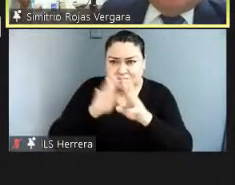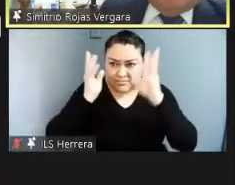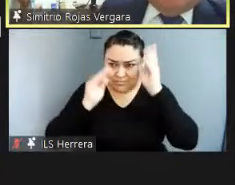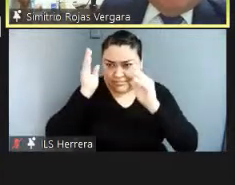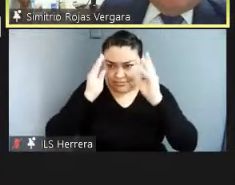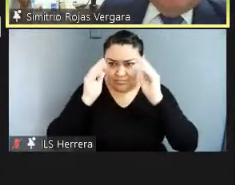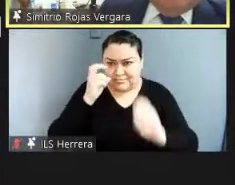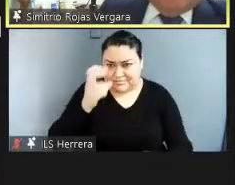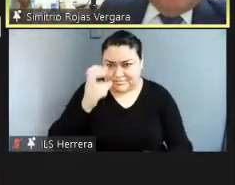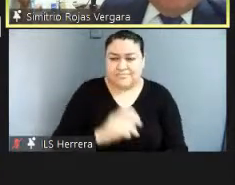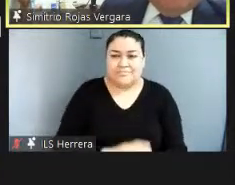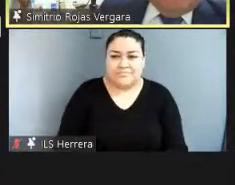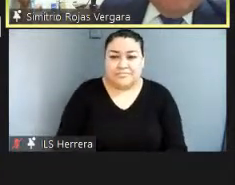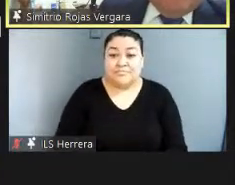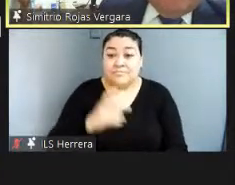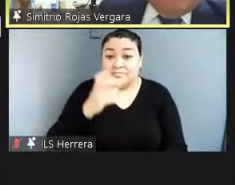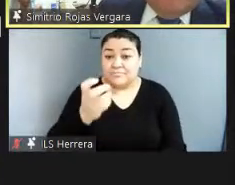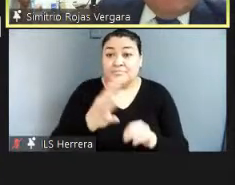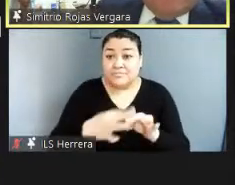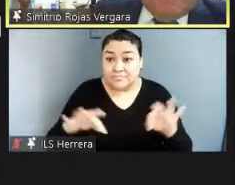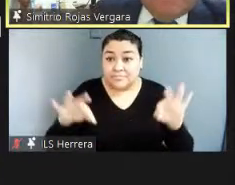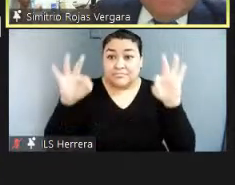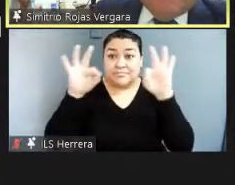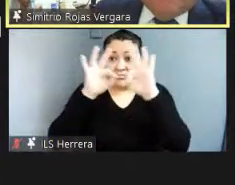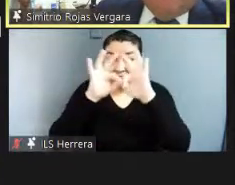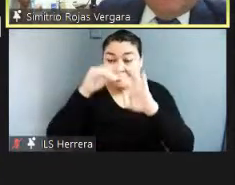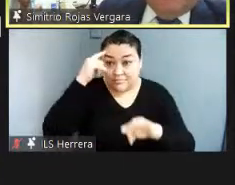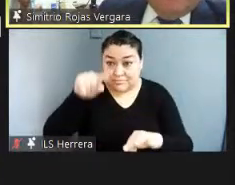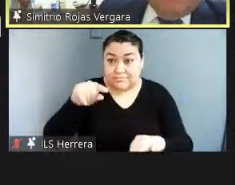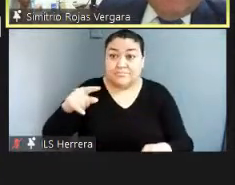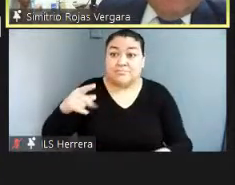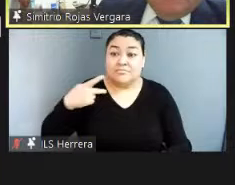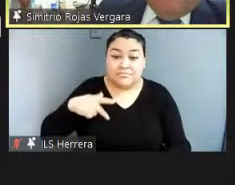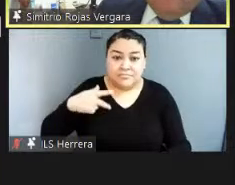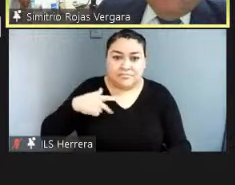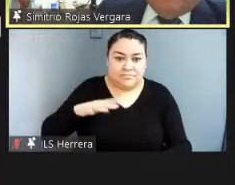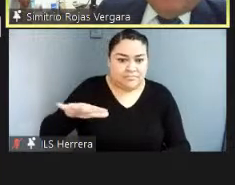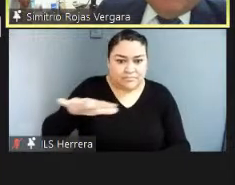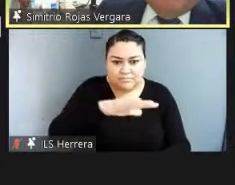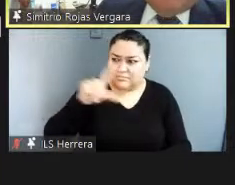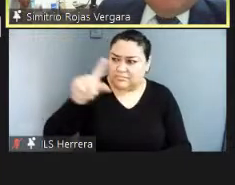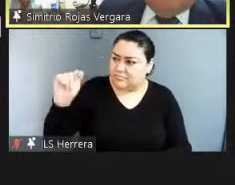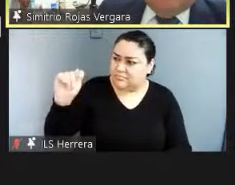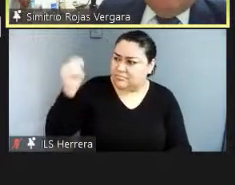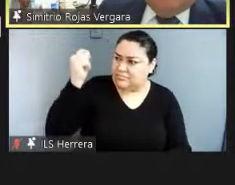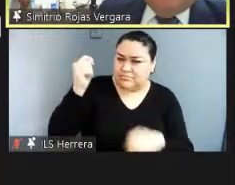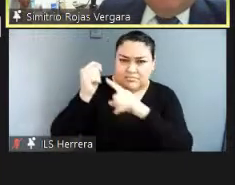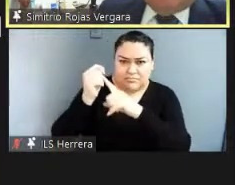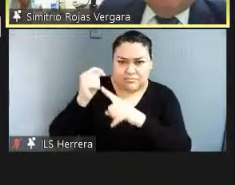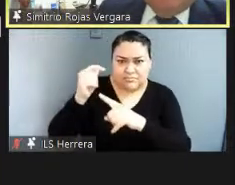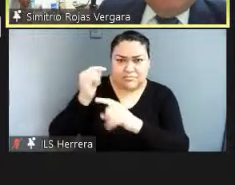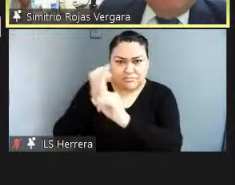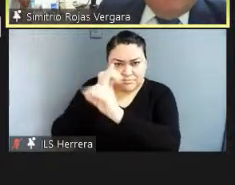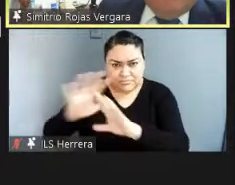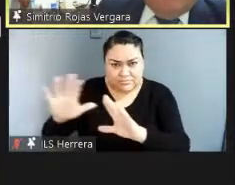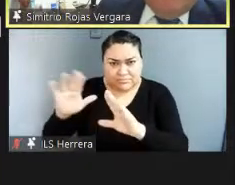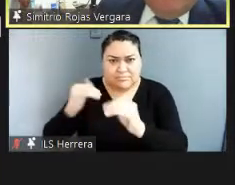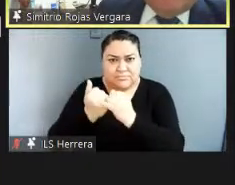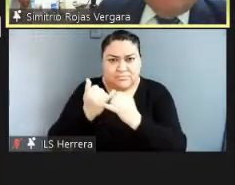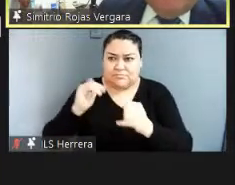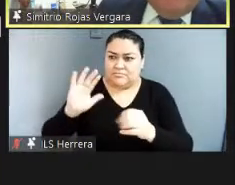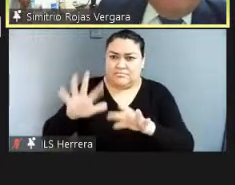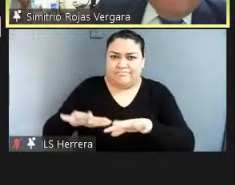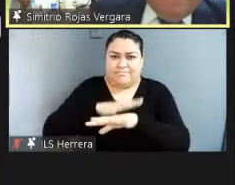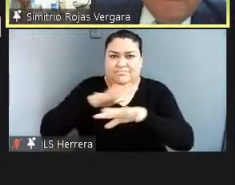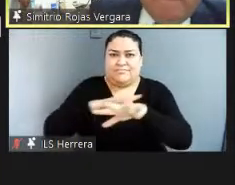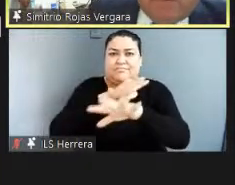of scientific advances and their application. It is important to consider that information